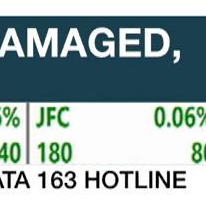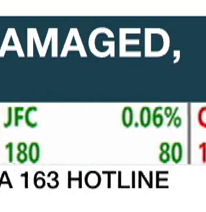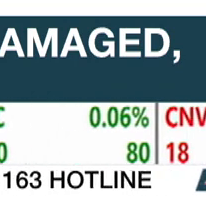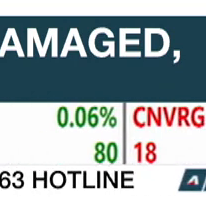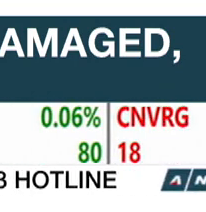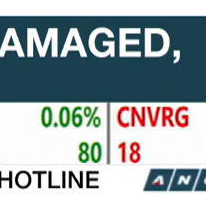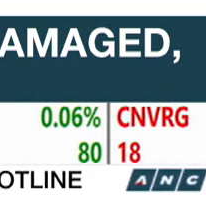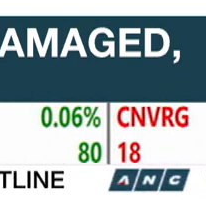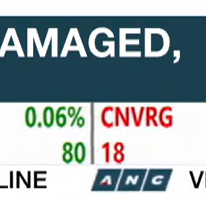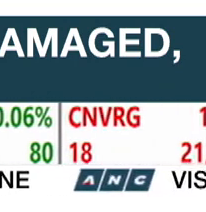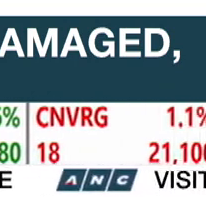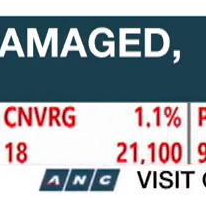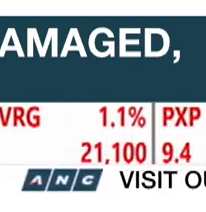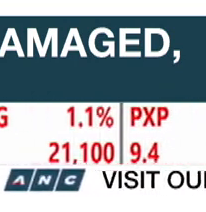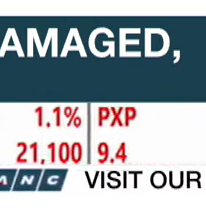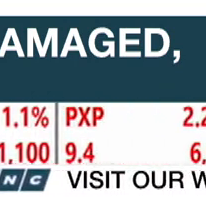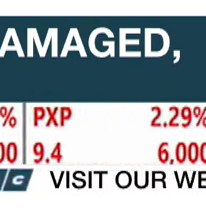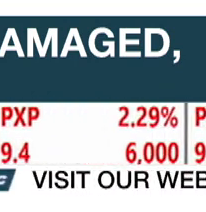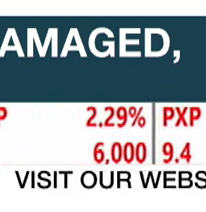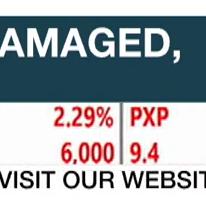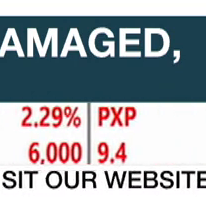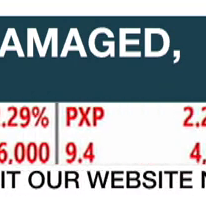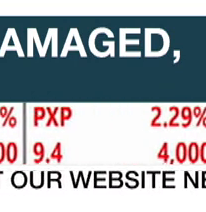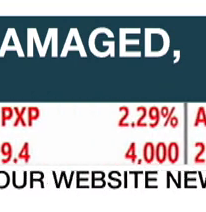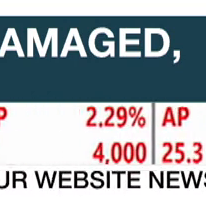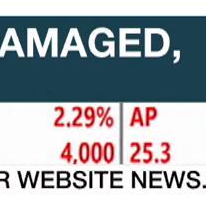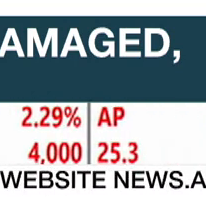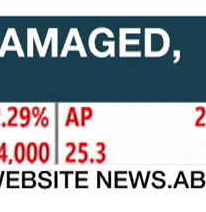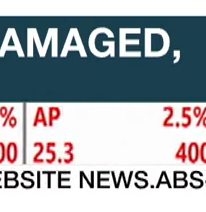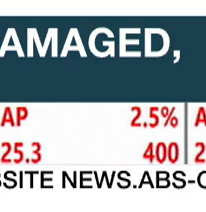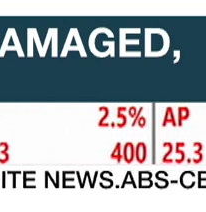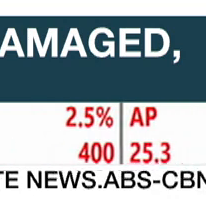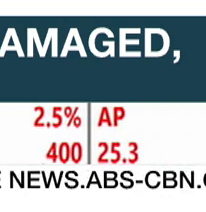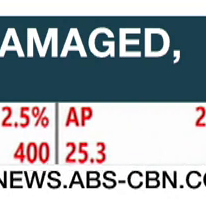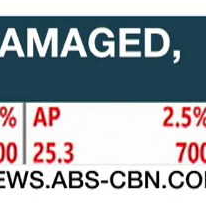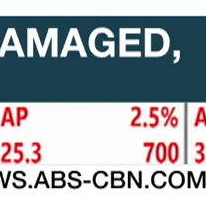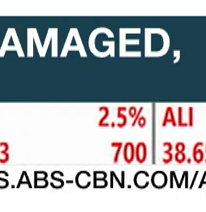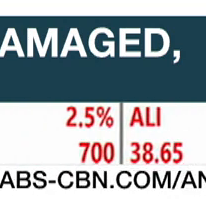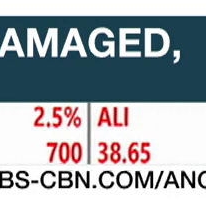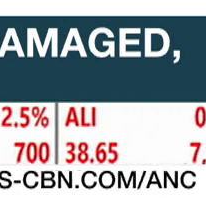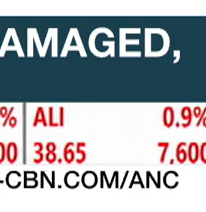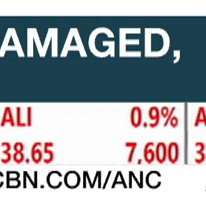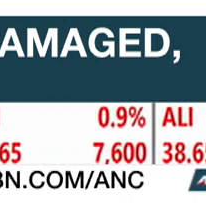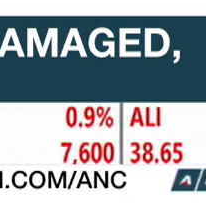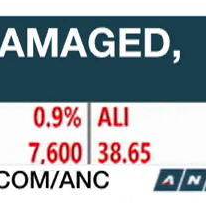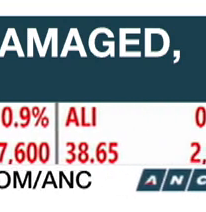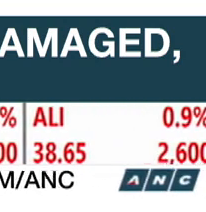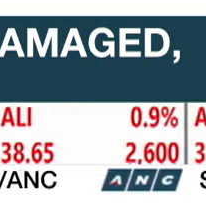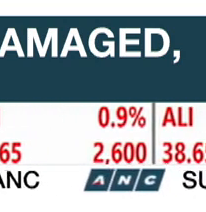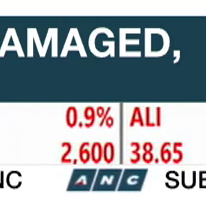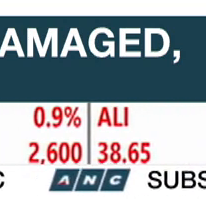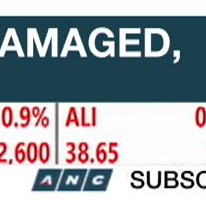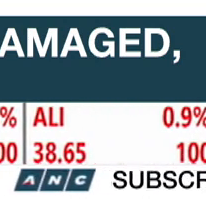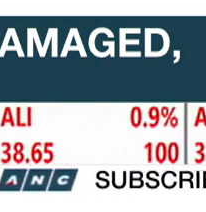storm. They're going to be housed in evacuation centers for the moment. The governor there also expecting a spike in their COVID-19 cases